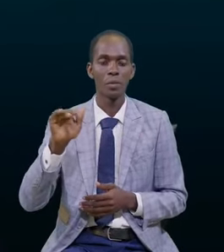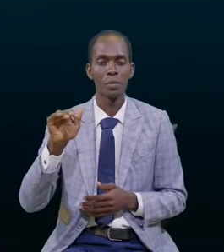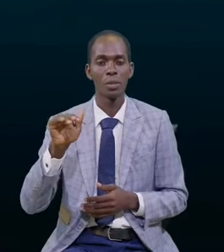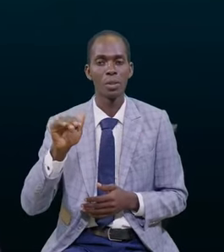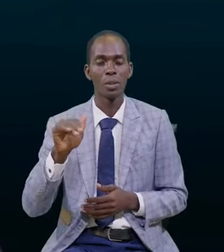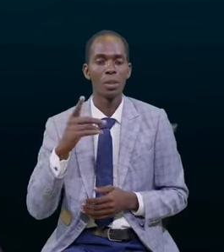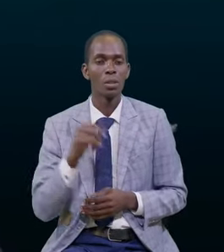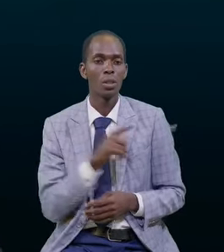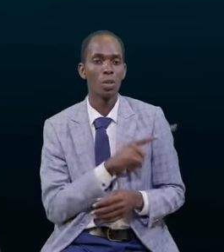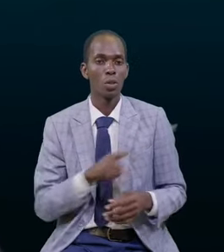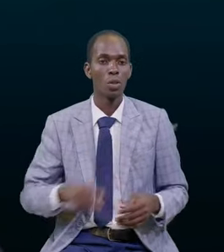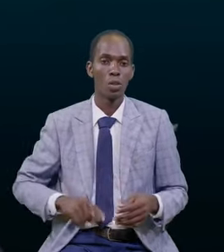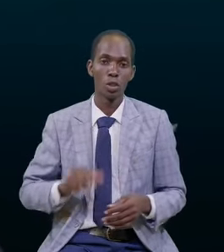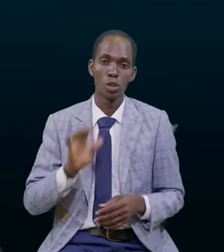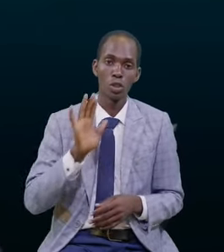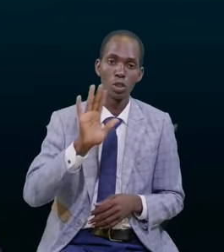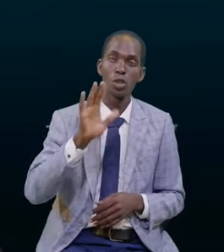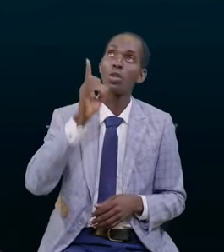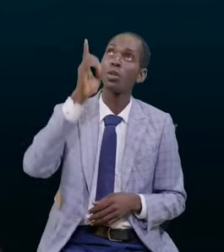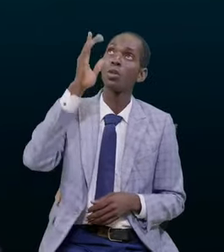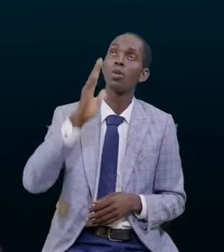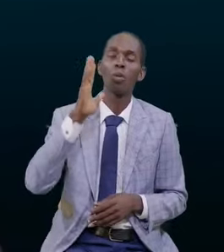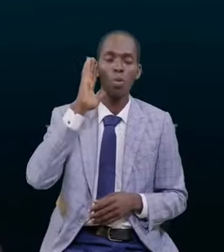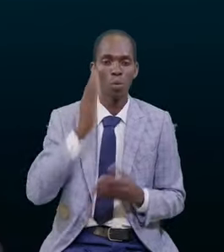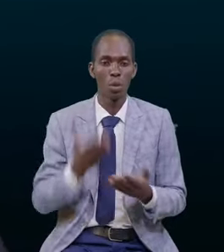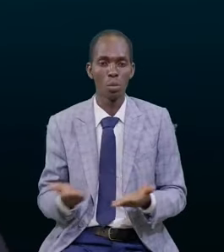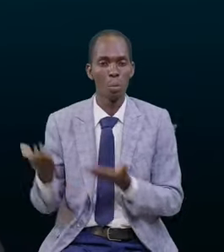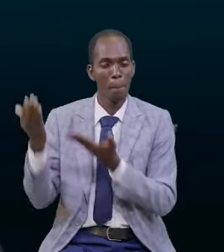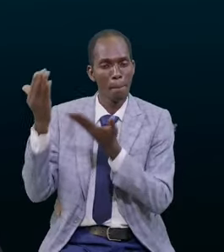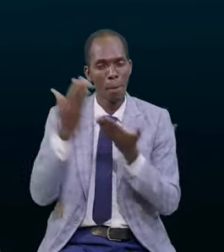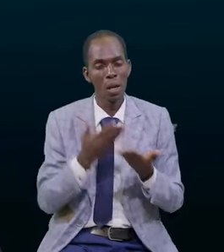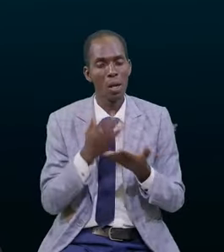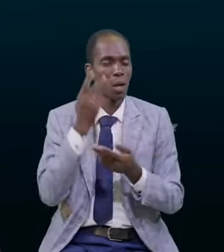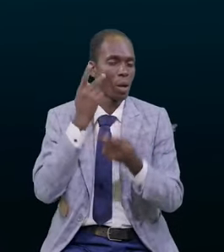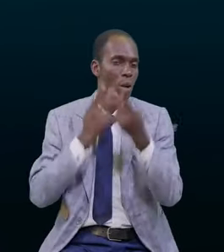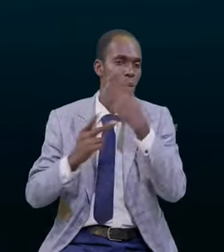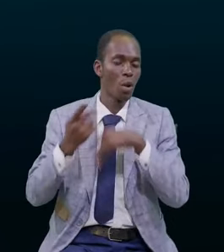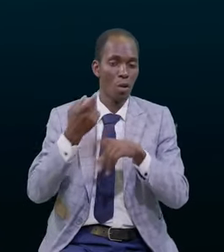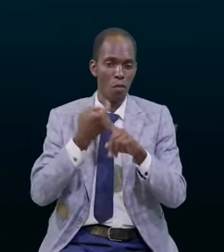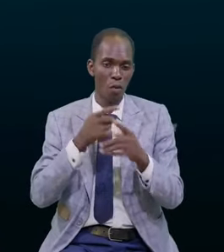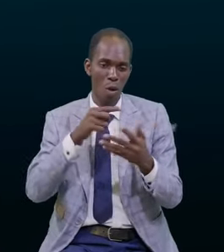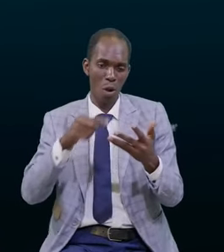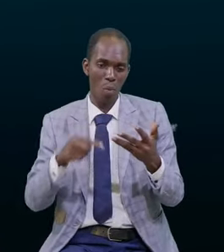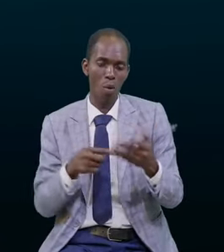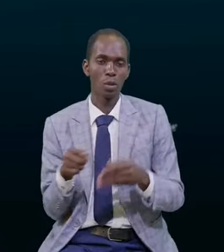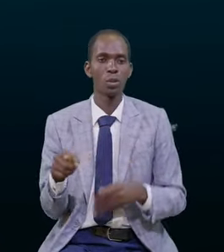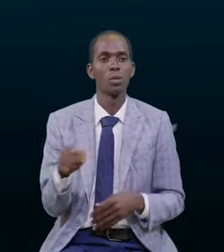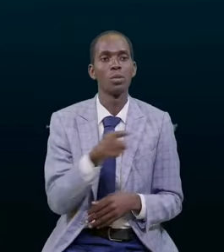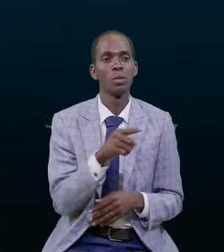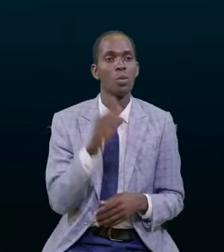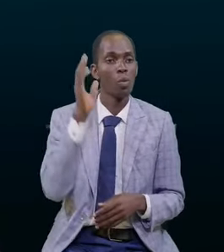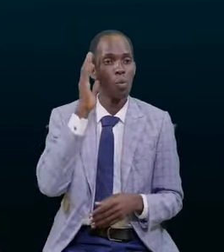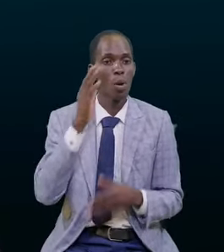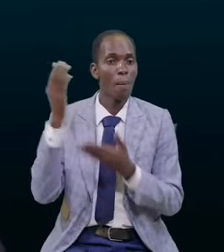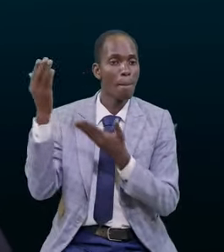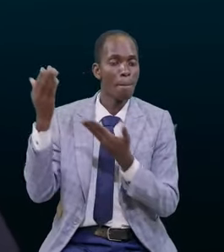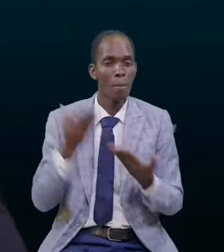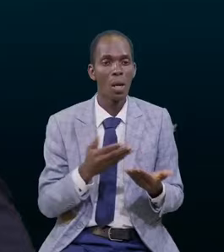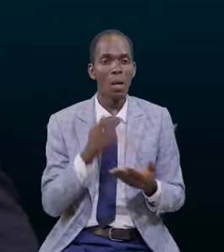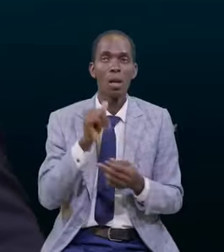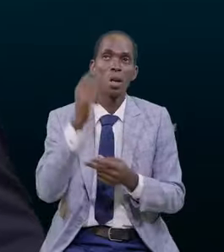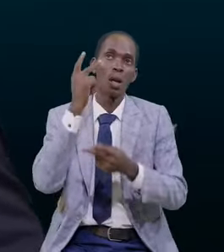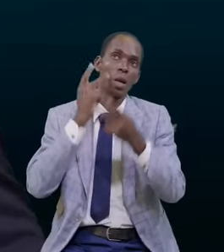will raise up unto thee a prophet from the midst of thee from amongst you he will raise up a prophet of thy